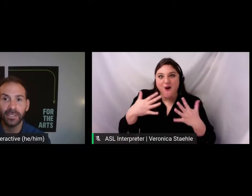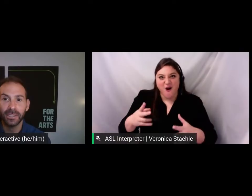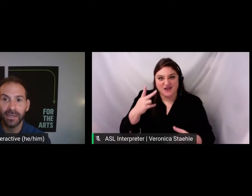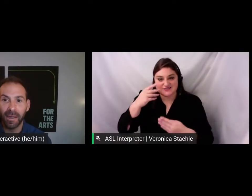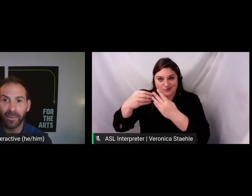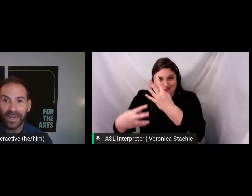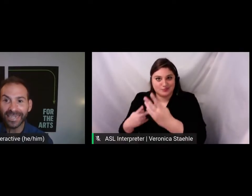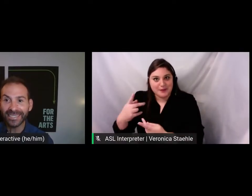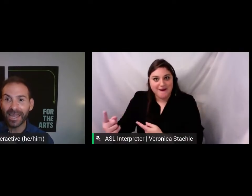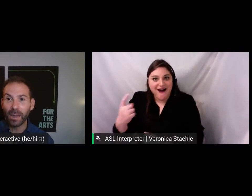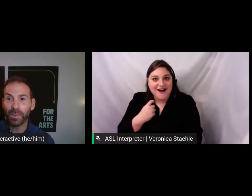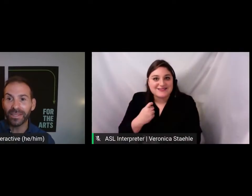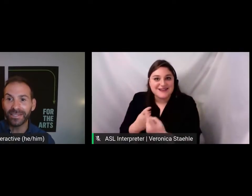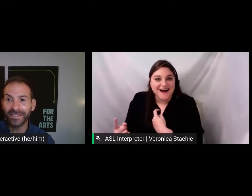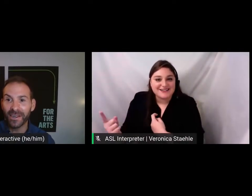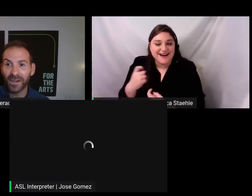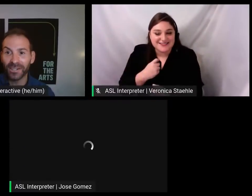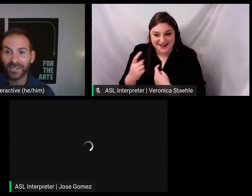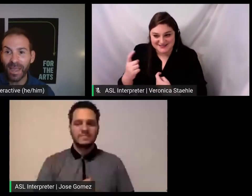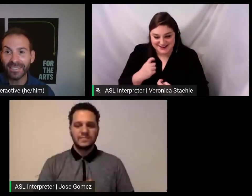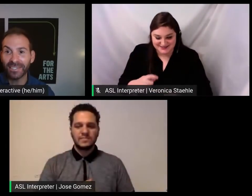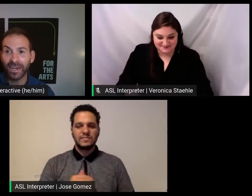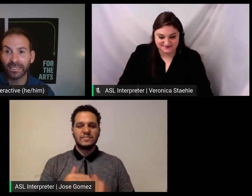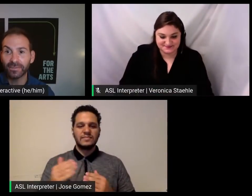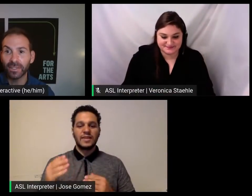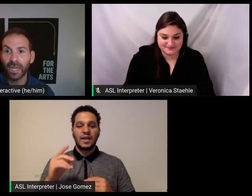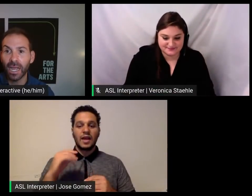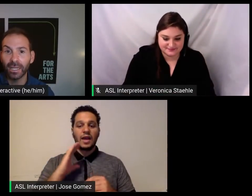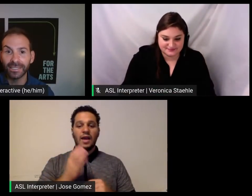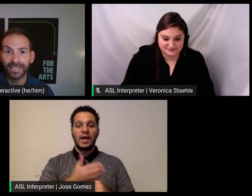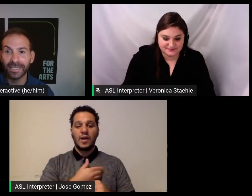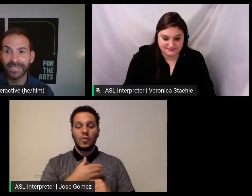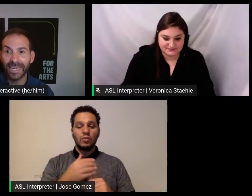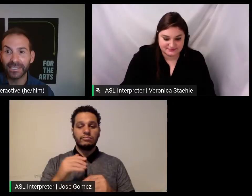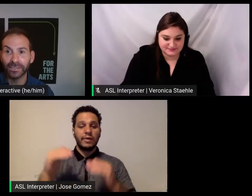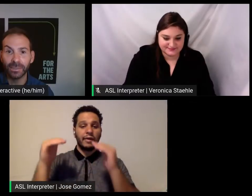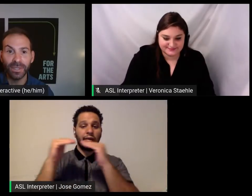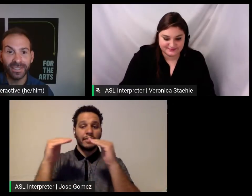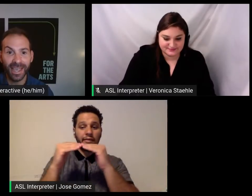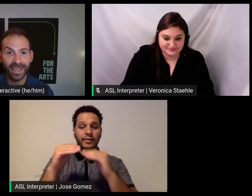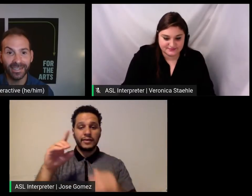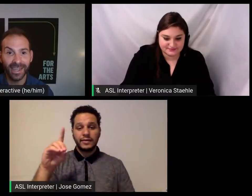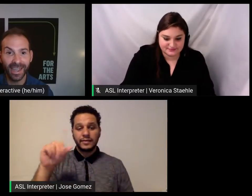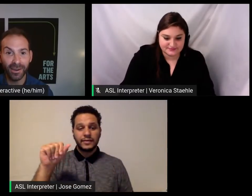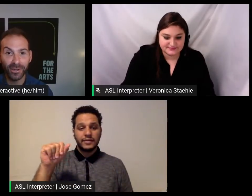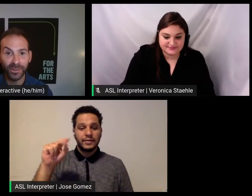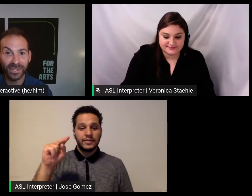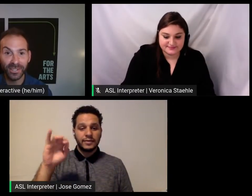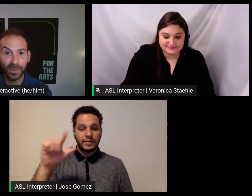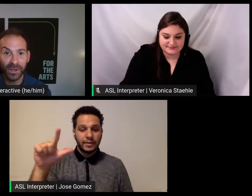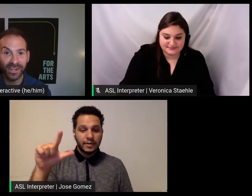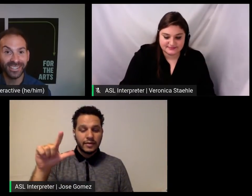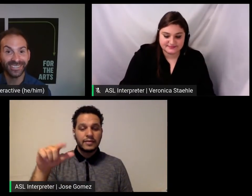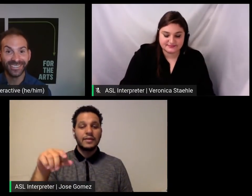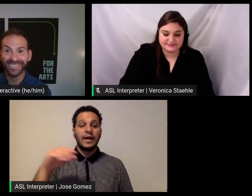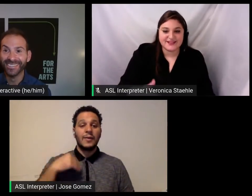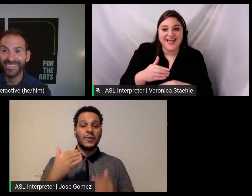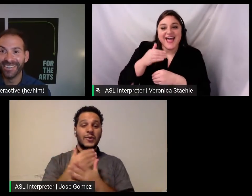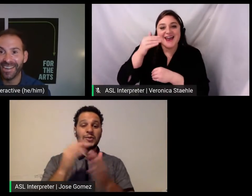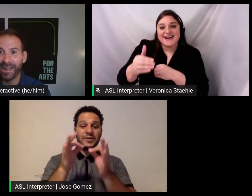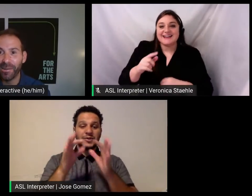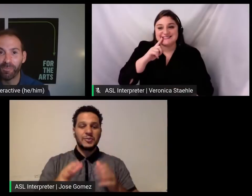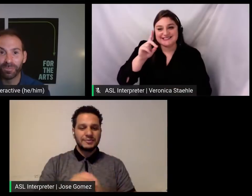to. Next up is our Capacity Interactive colleague, Daniel Titmus, and our new interpreter.